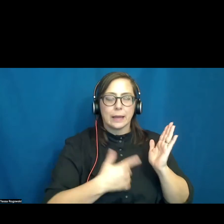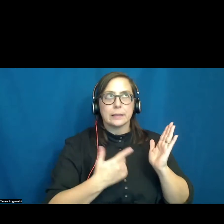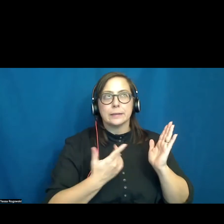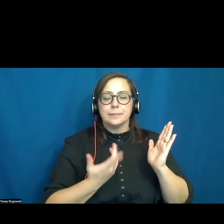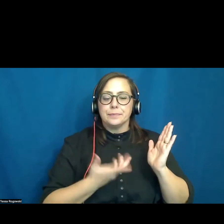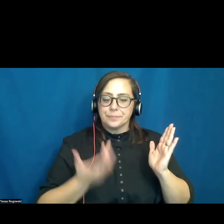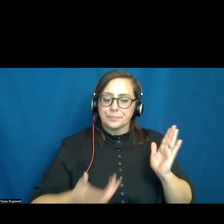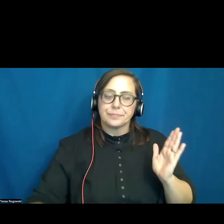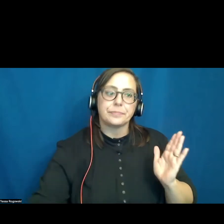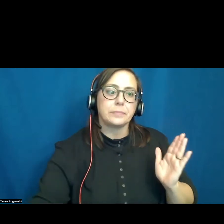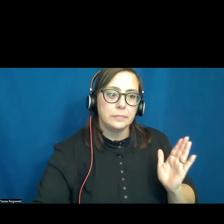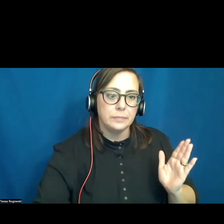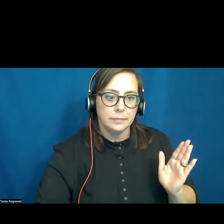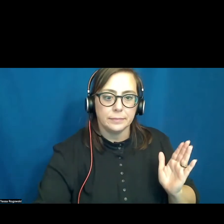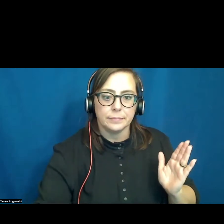essentially the poem is